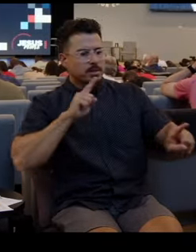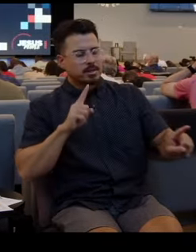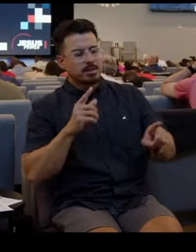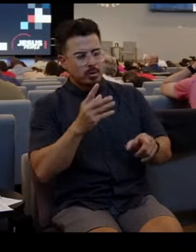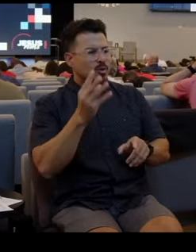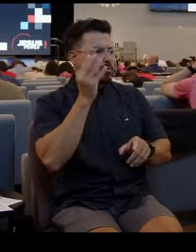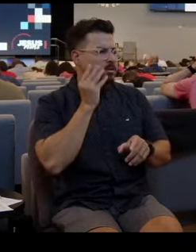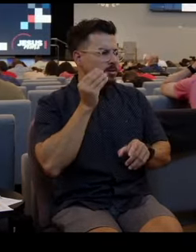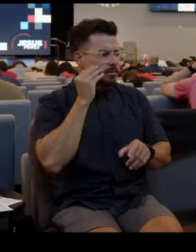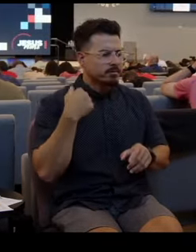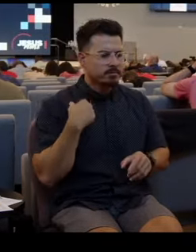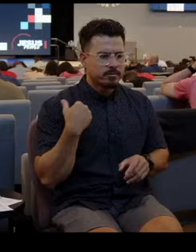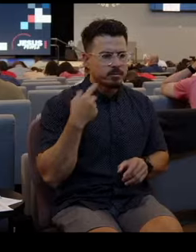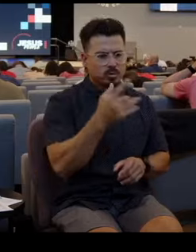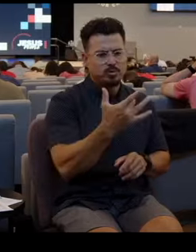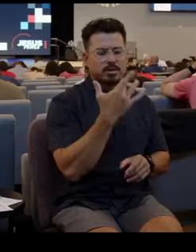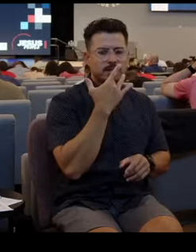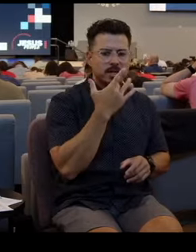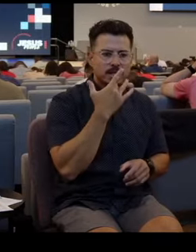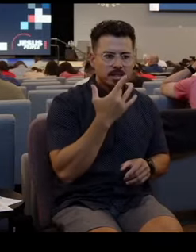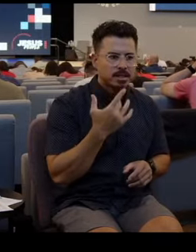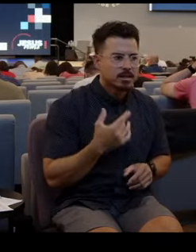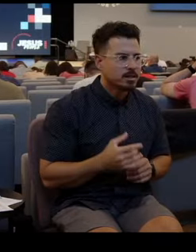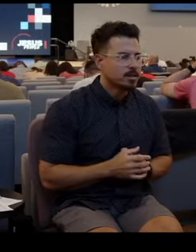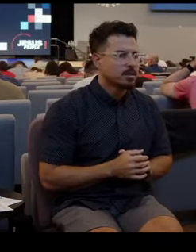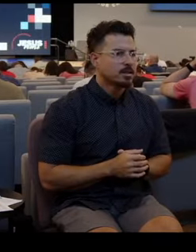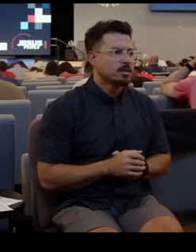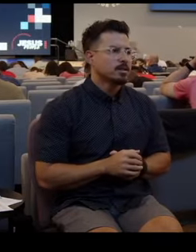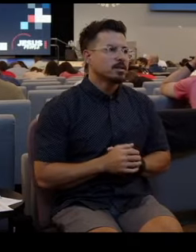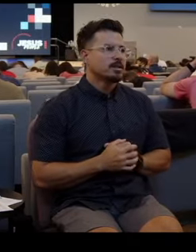experienced. You've tasted. You've tasted.